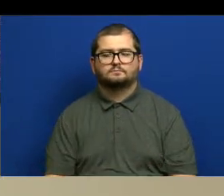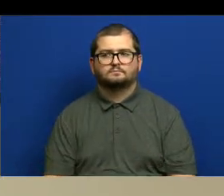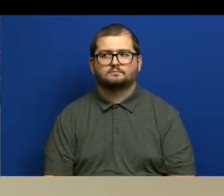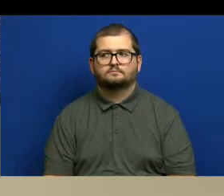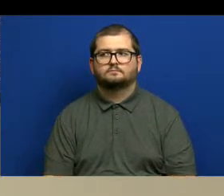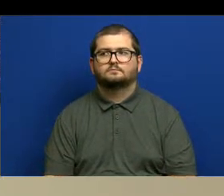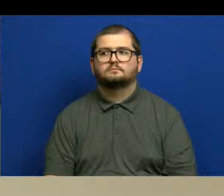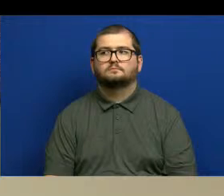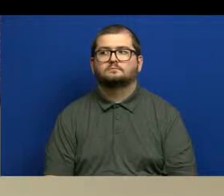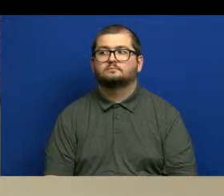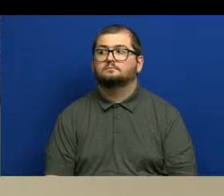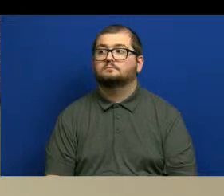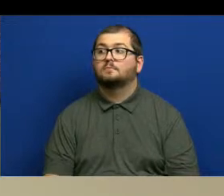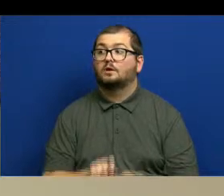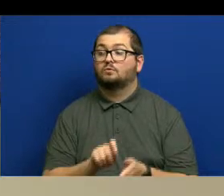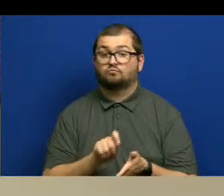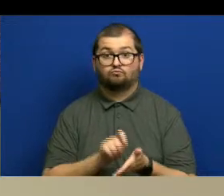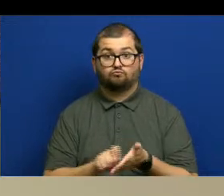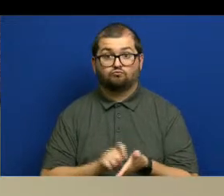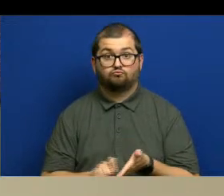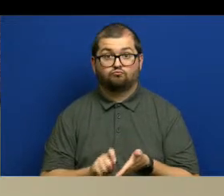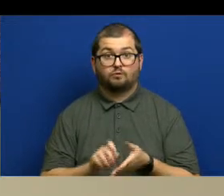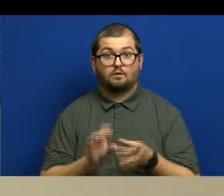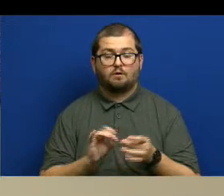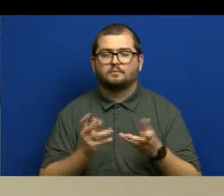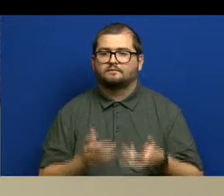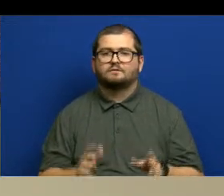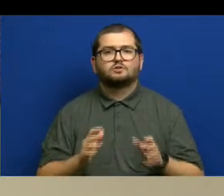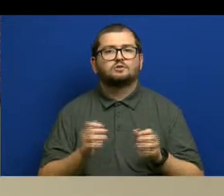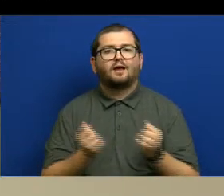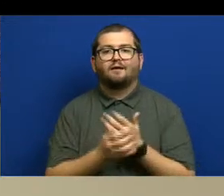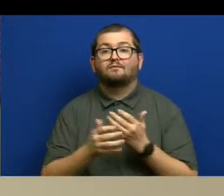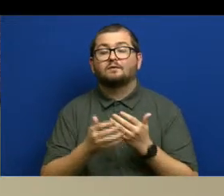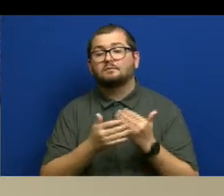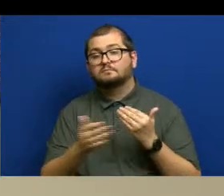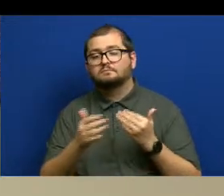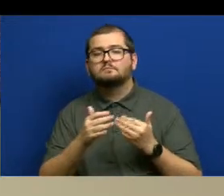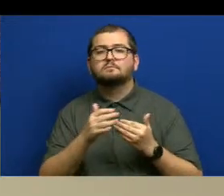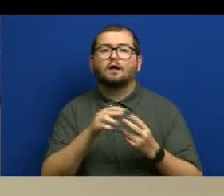And then that is it for the written comments. Everything else is video or in person.